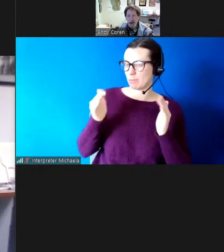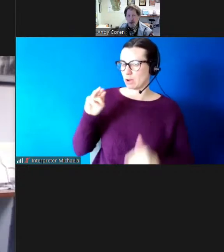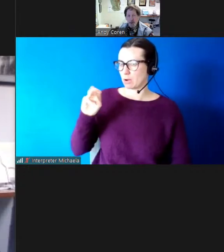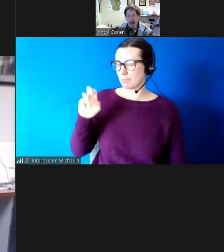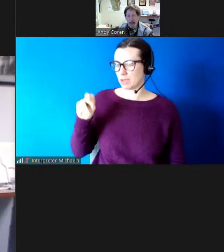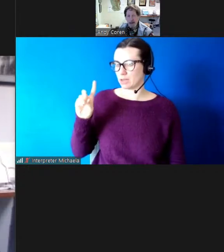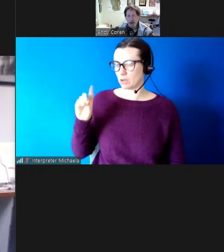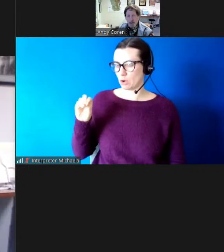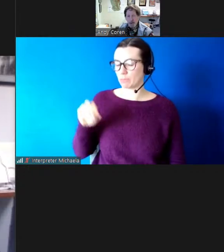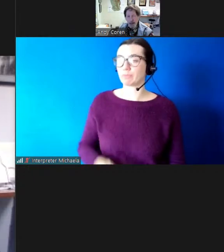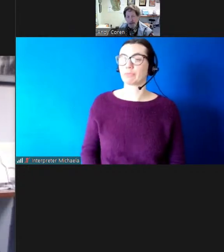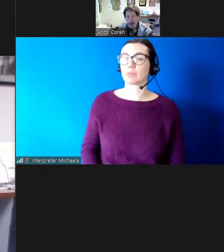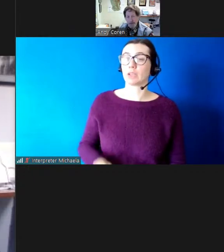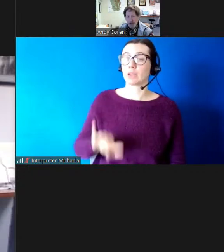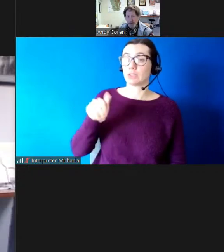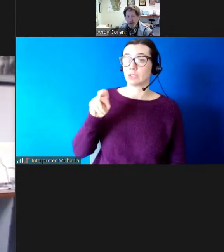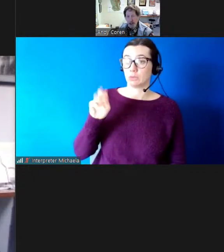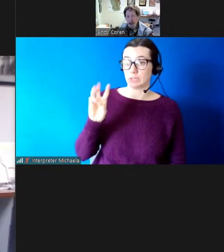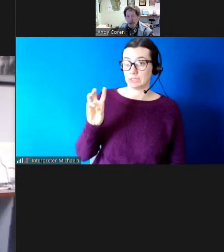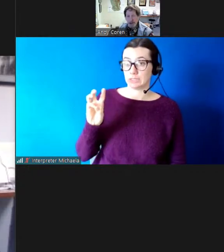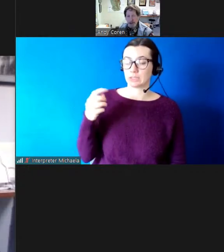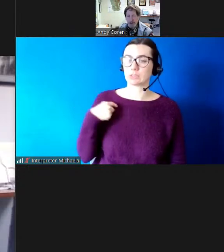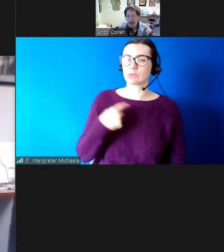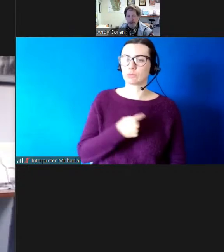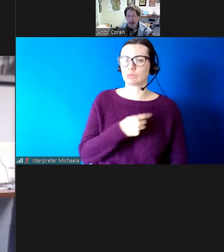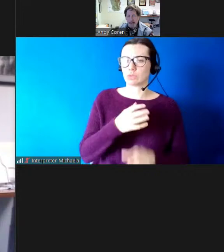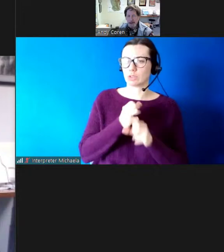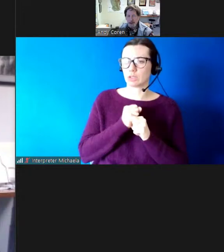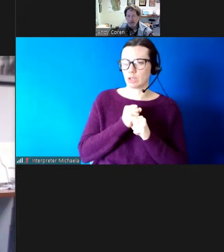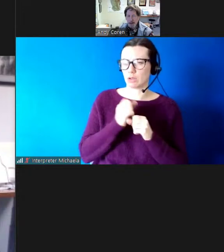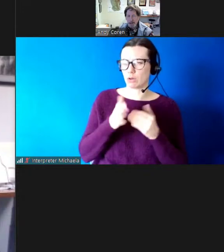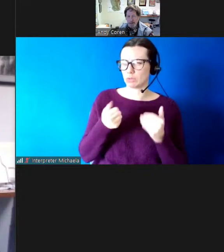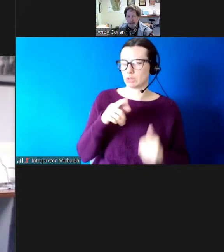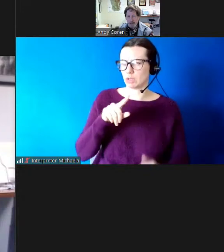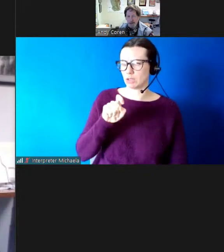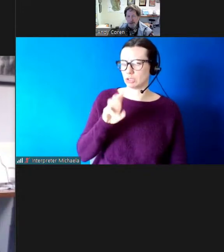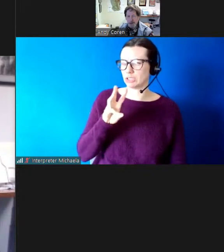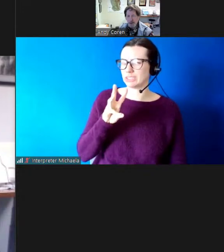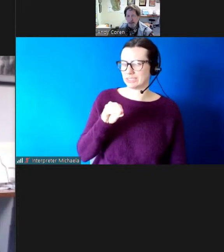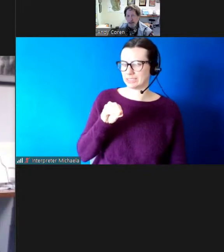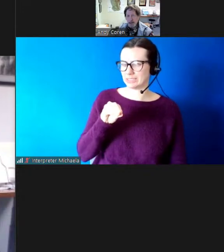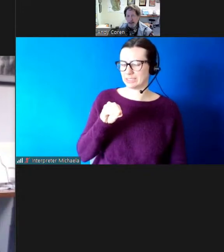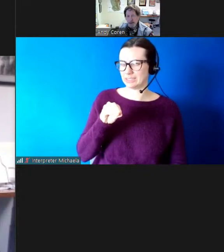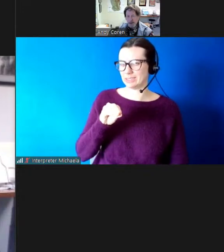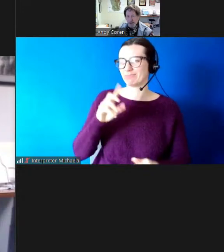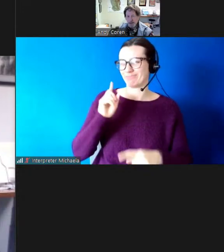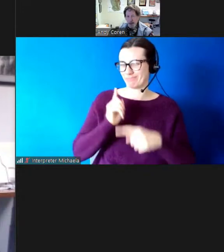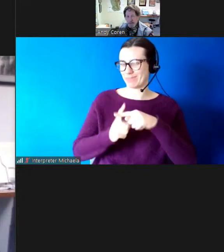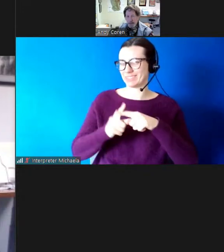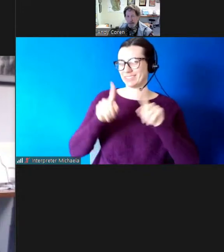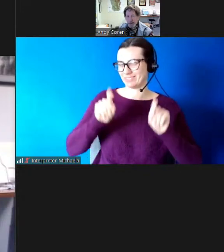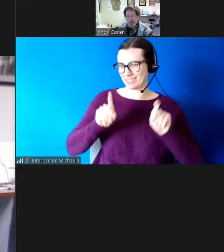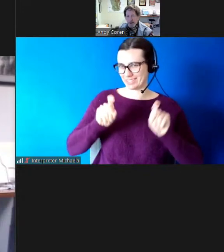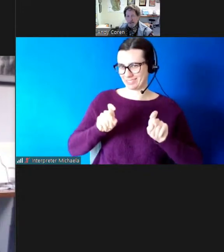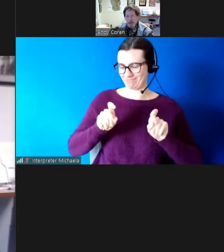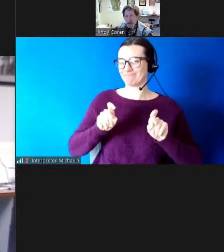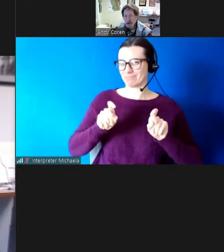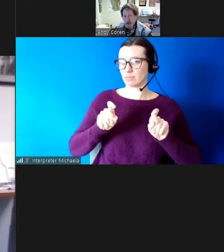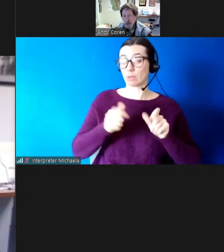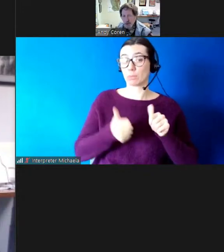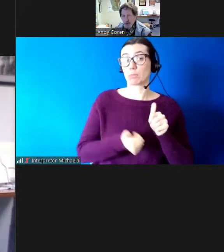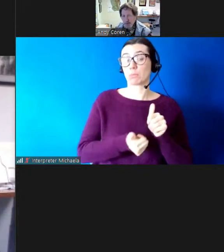6th, we had received almost 160 antigen positive tests, though. These are predominantly